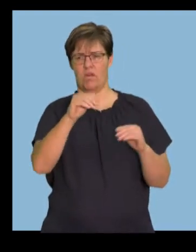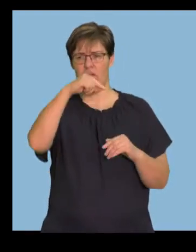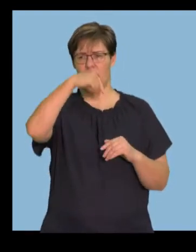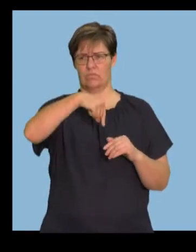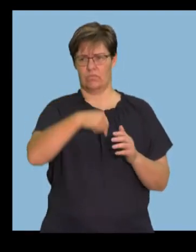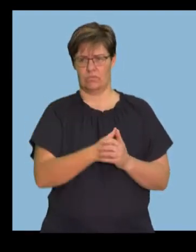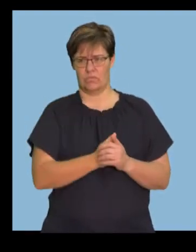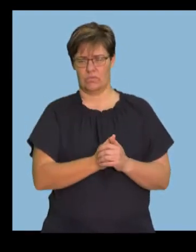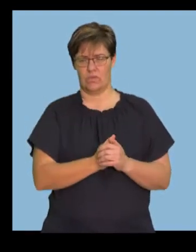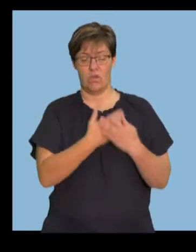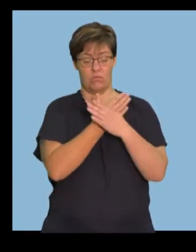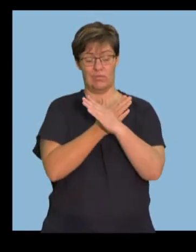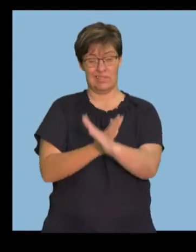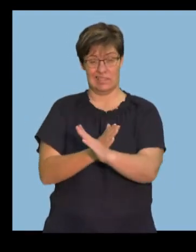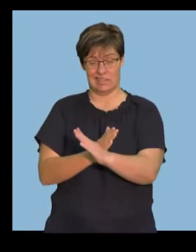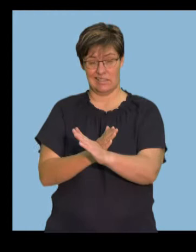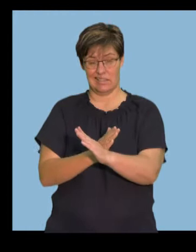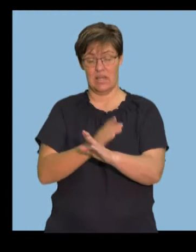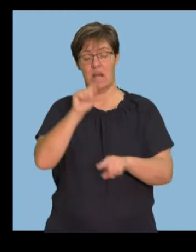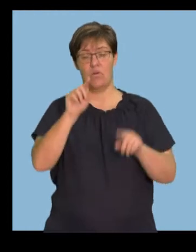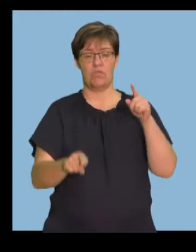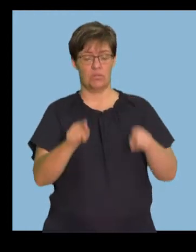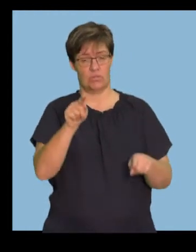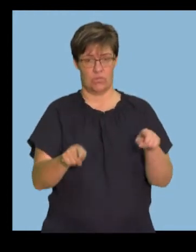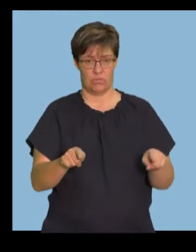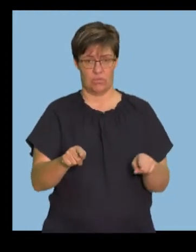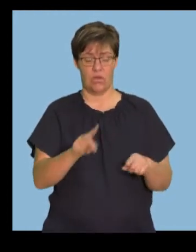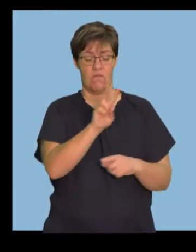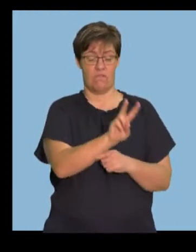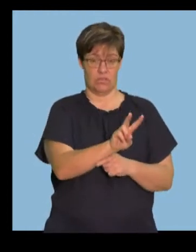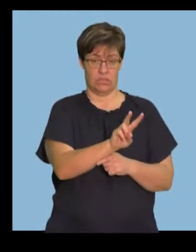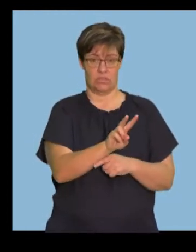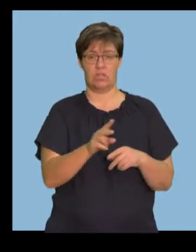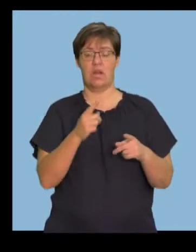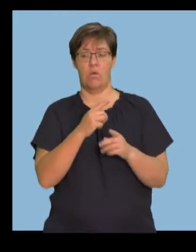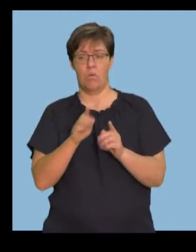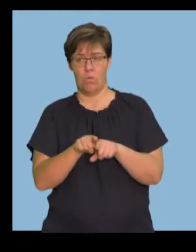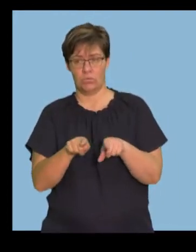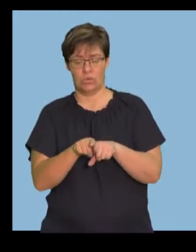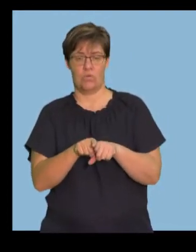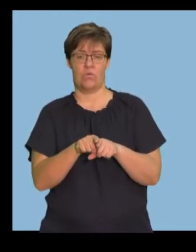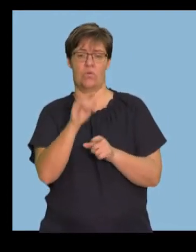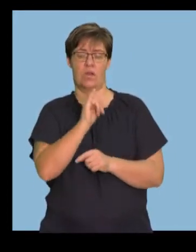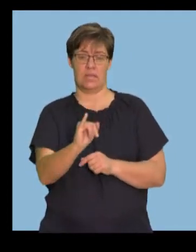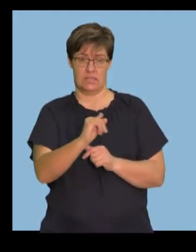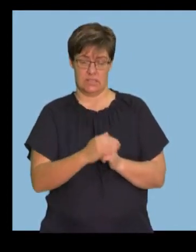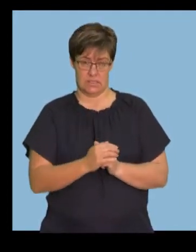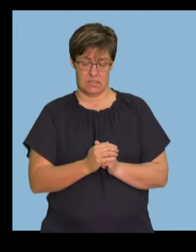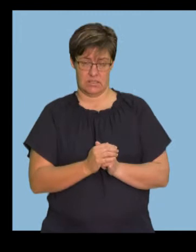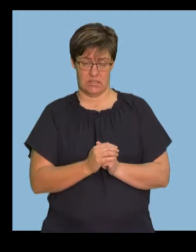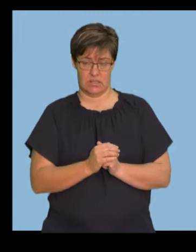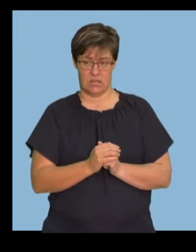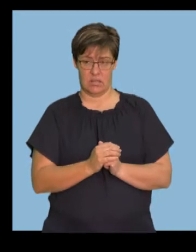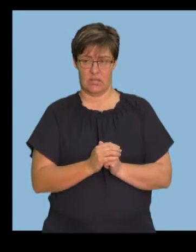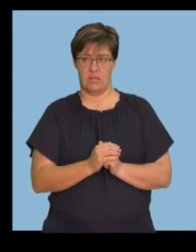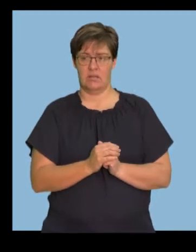resistance involves the ratio of voltage and current, okay? We also have managed to